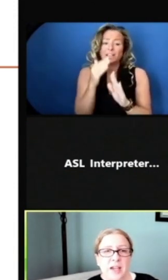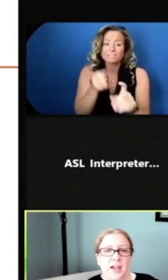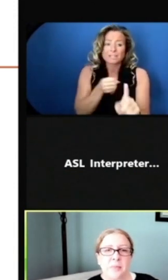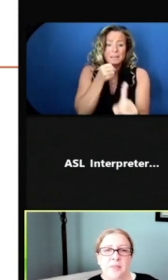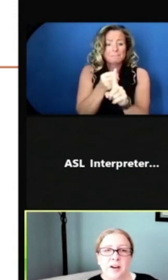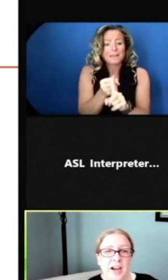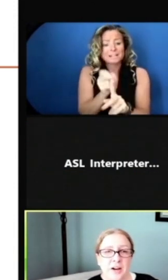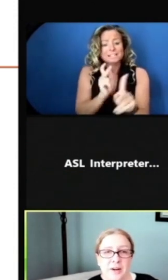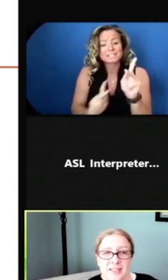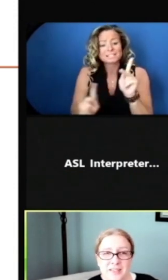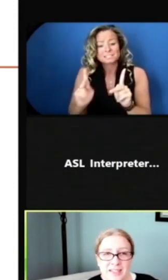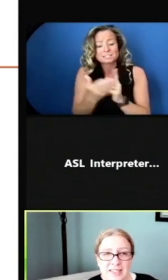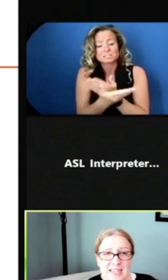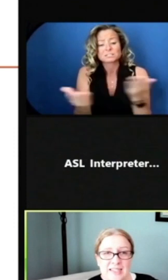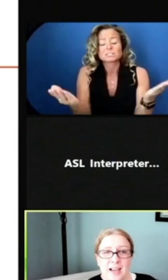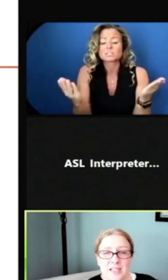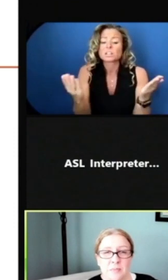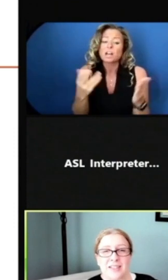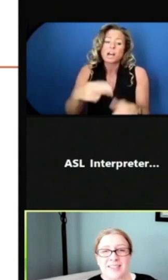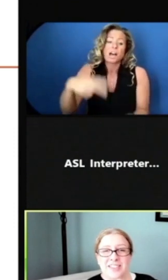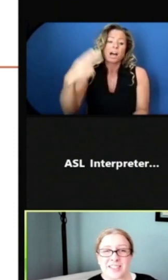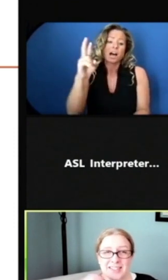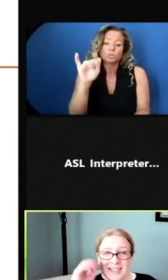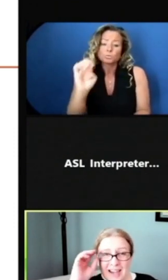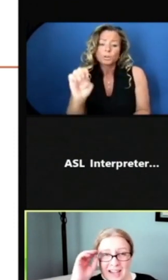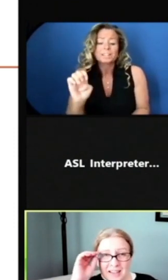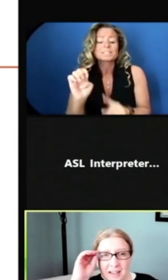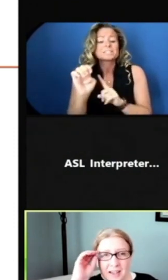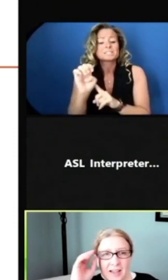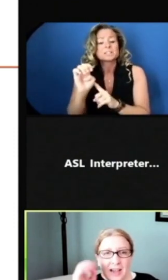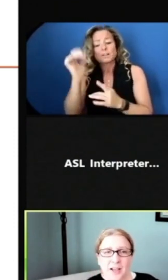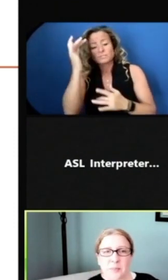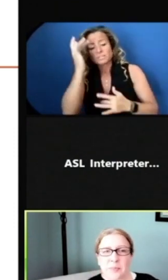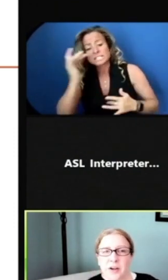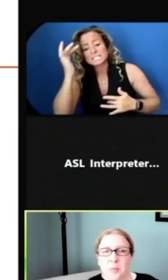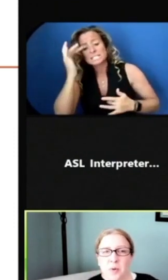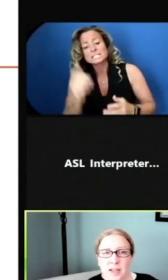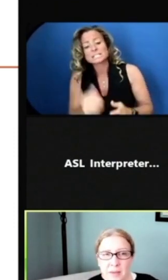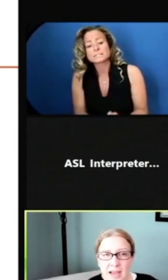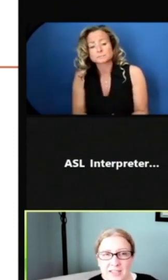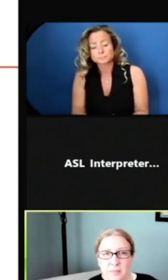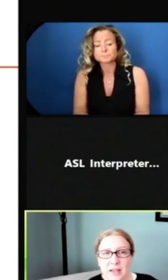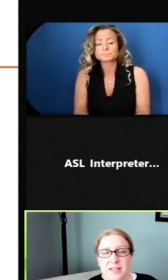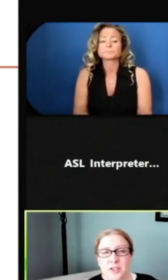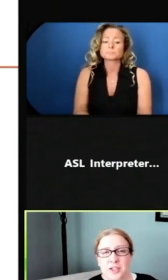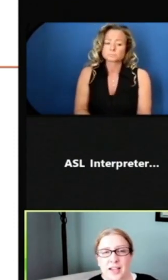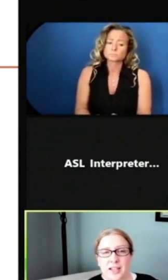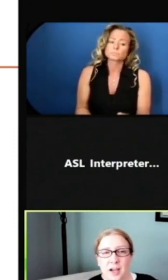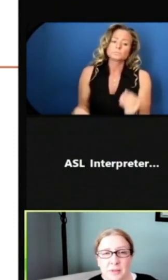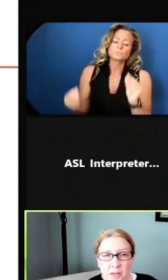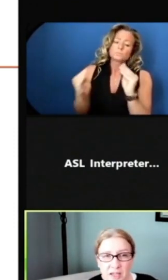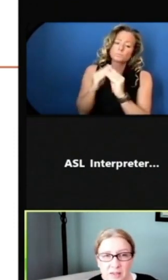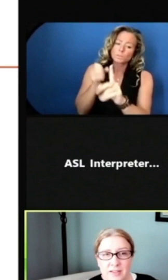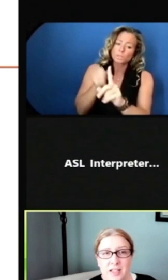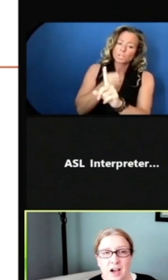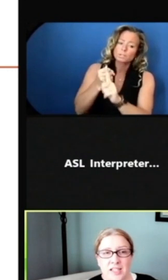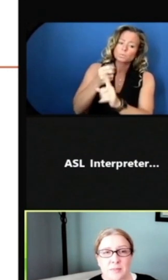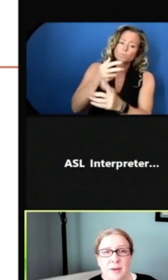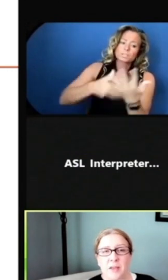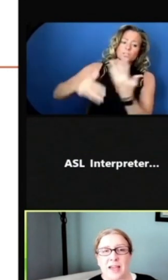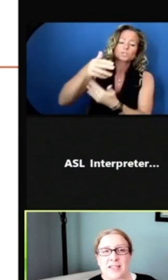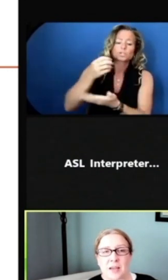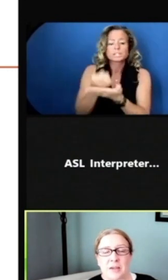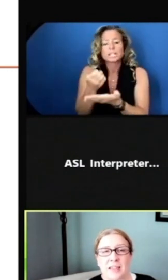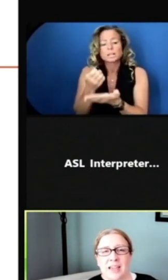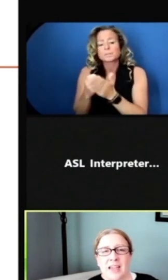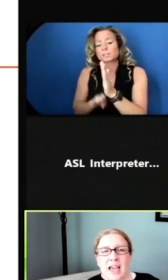people. There are higher rates of disease, hospitalizations, and death. They're more impacted by the social and economic upheavals caused